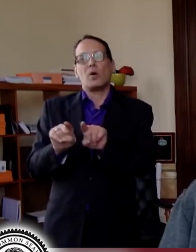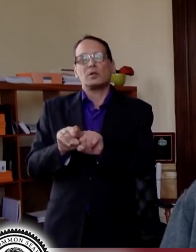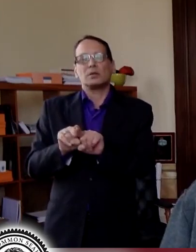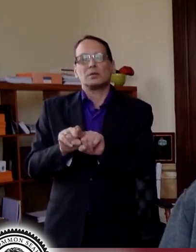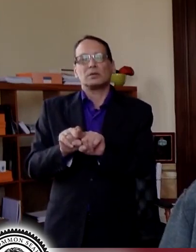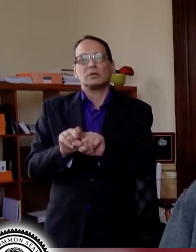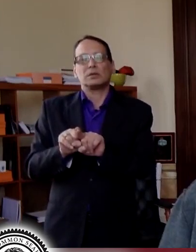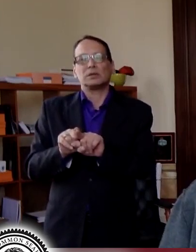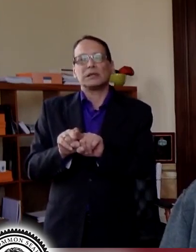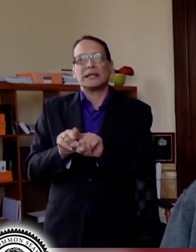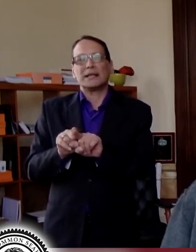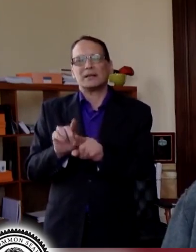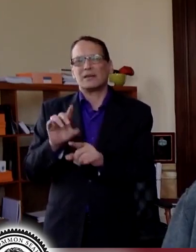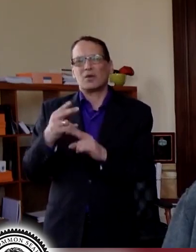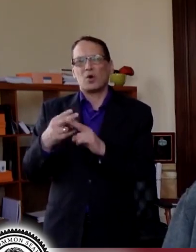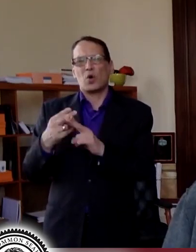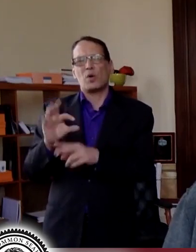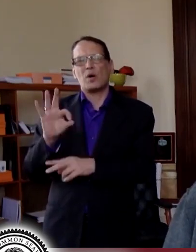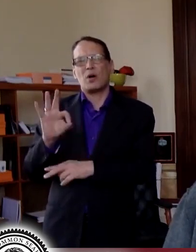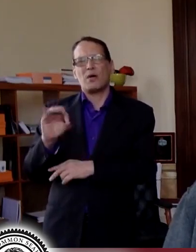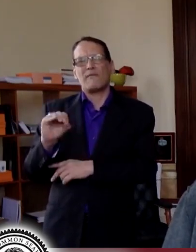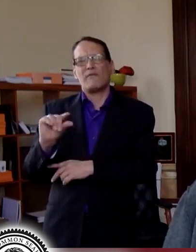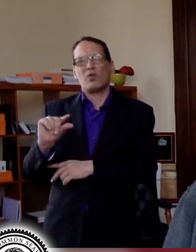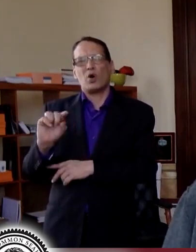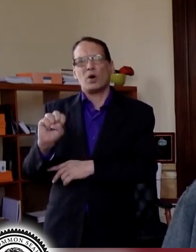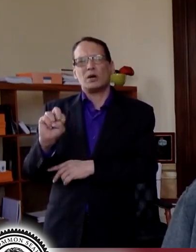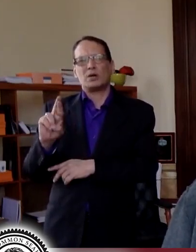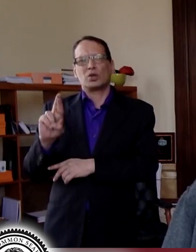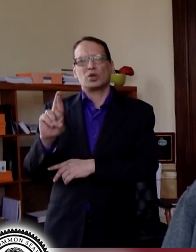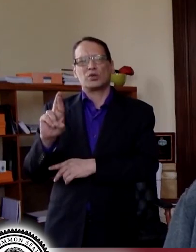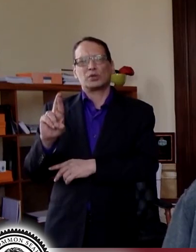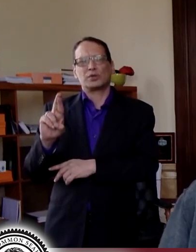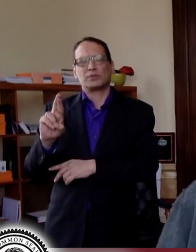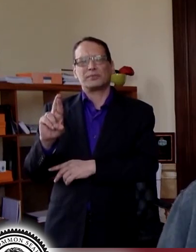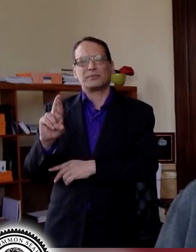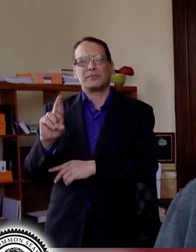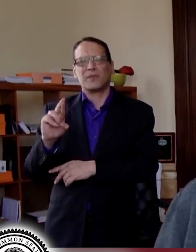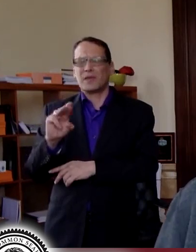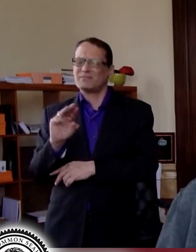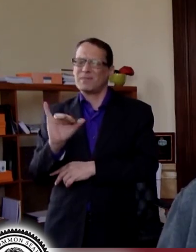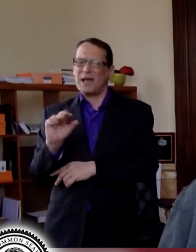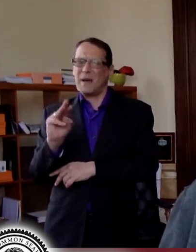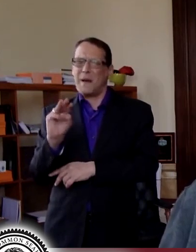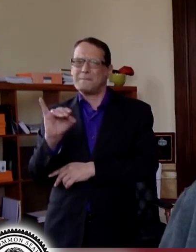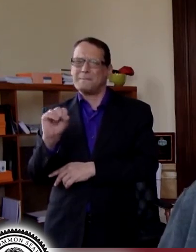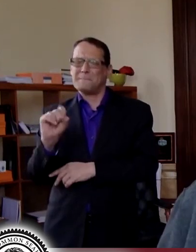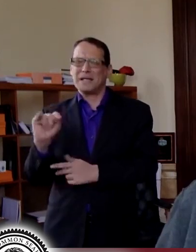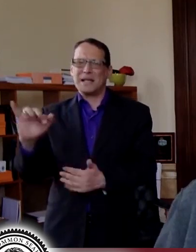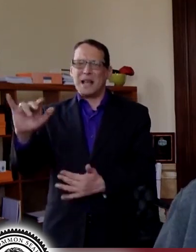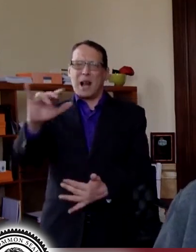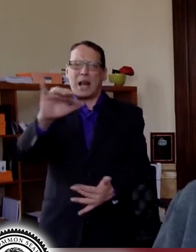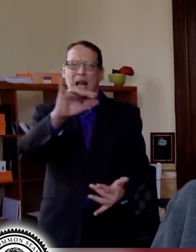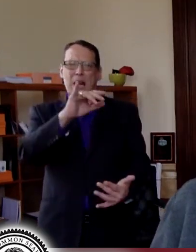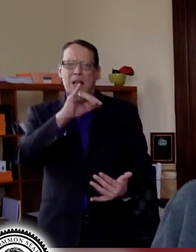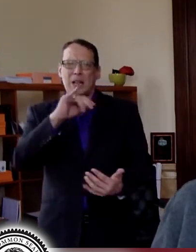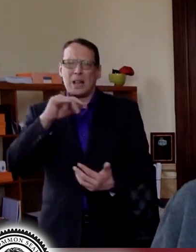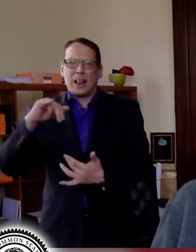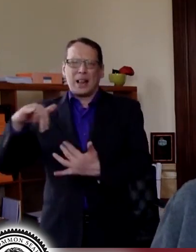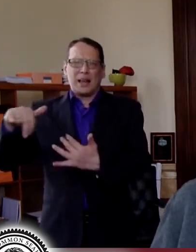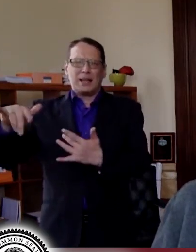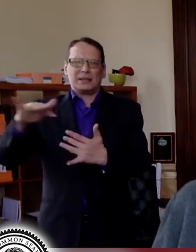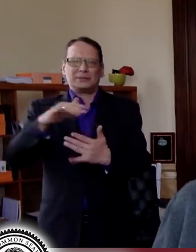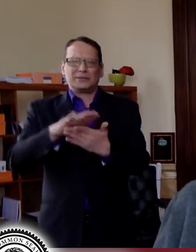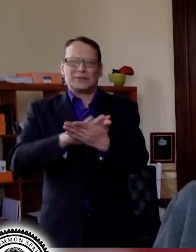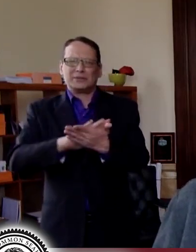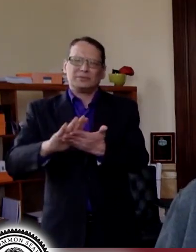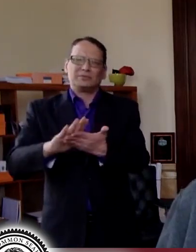it's a fogger system which has a mist in it that